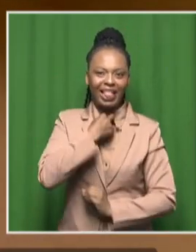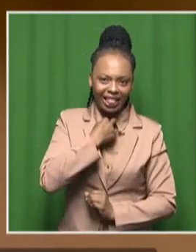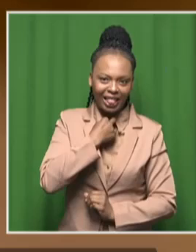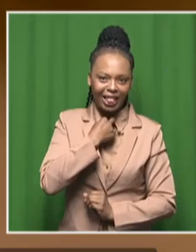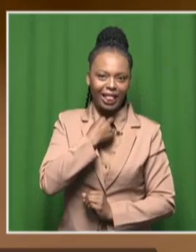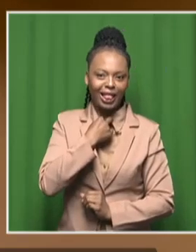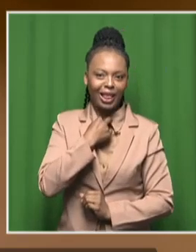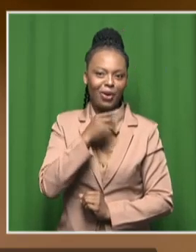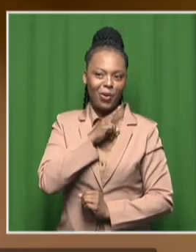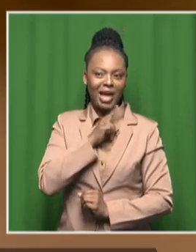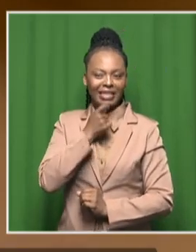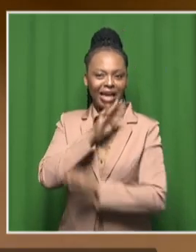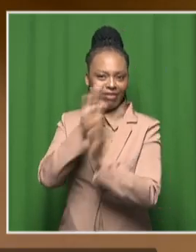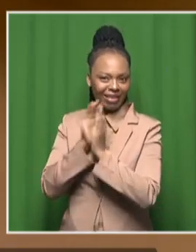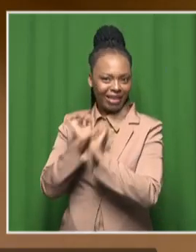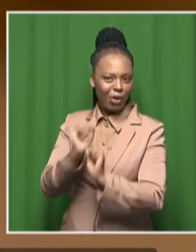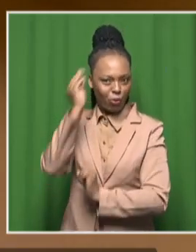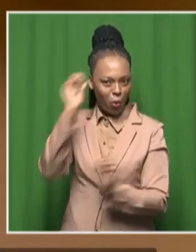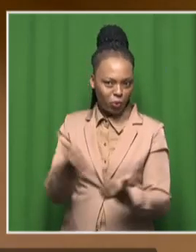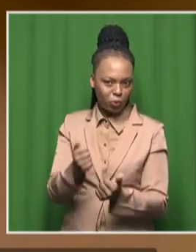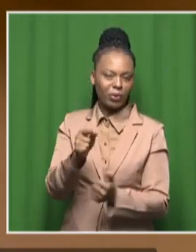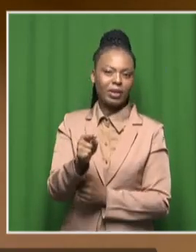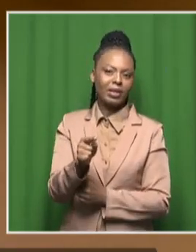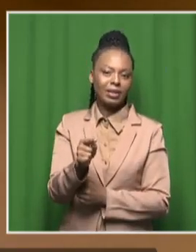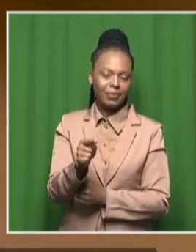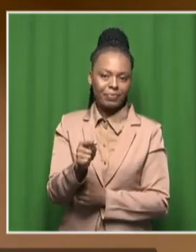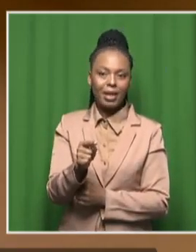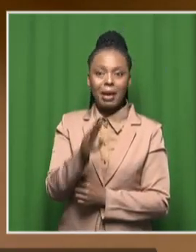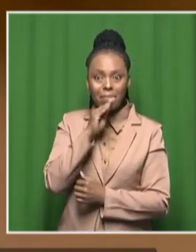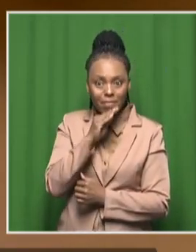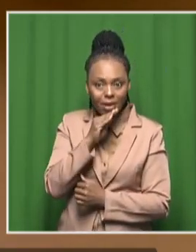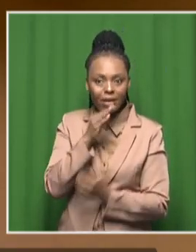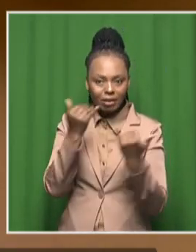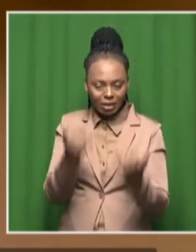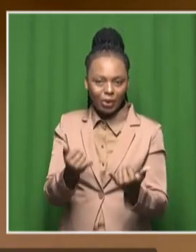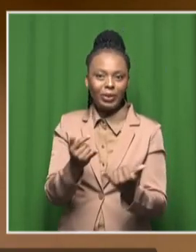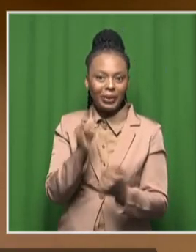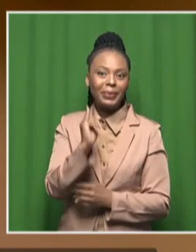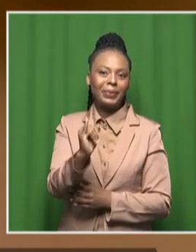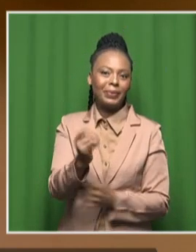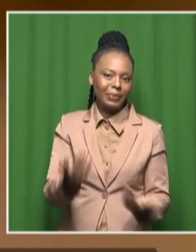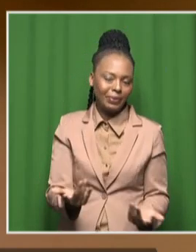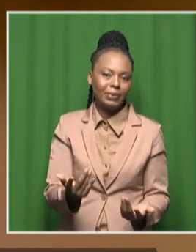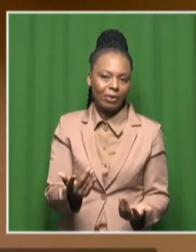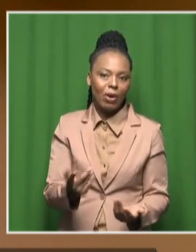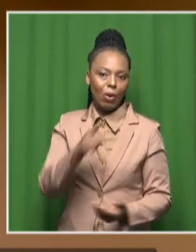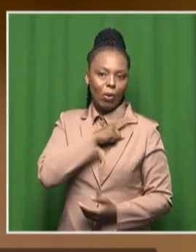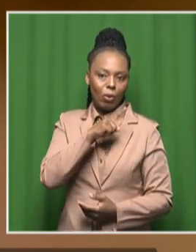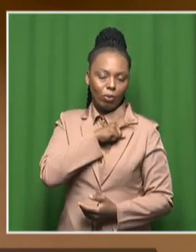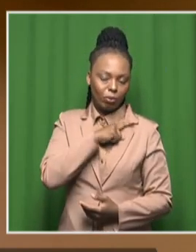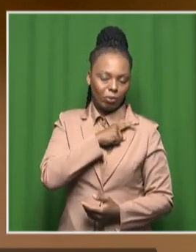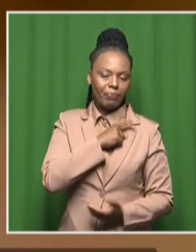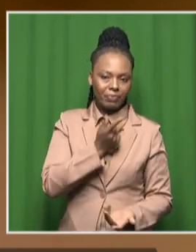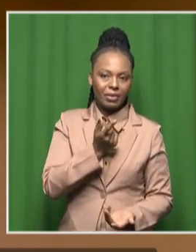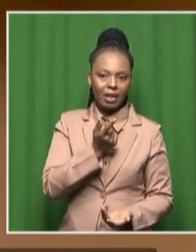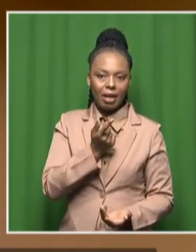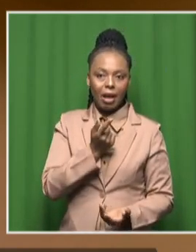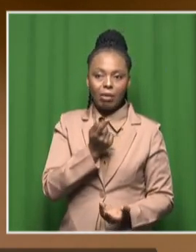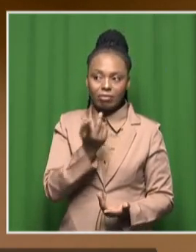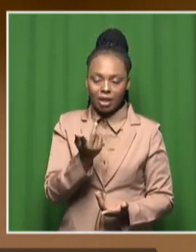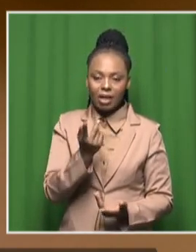parties are gay for the ANC. And that is tragic, because that's not what the likes